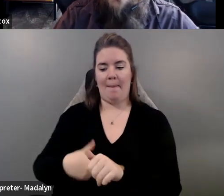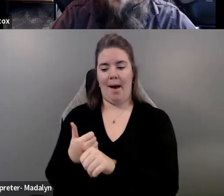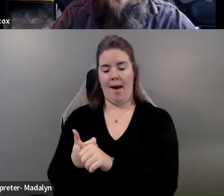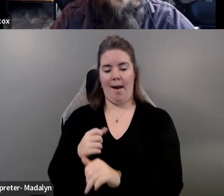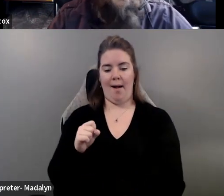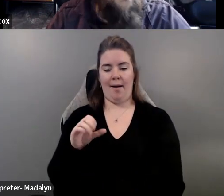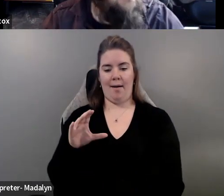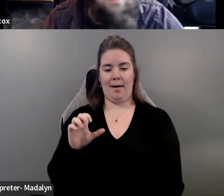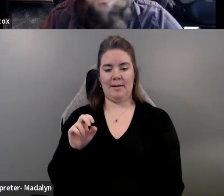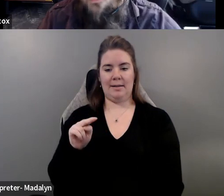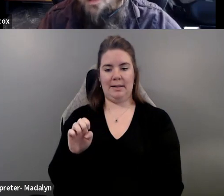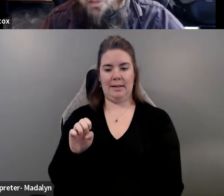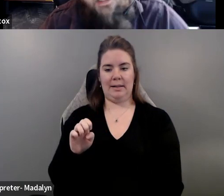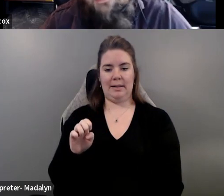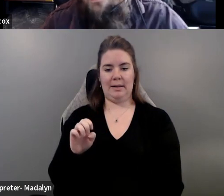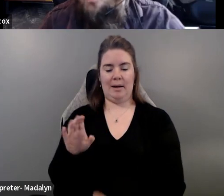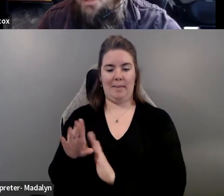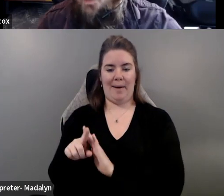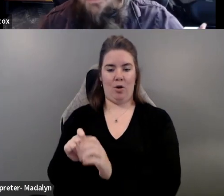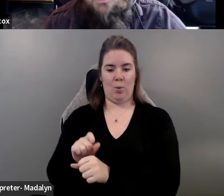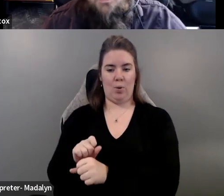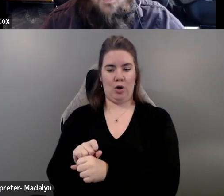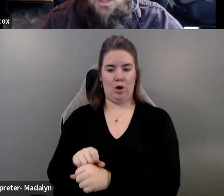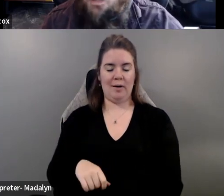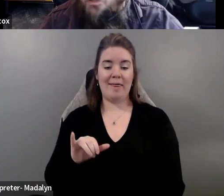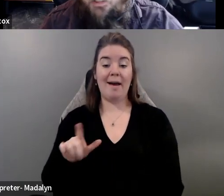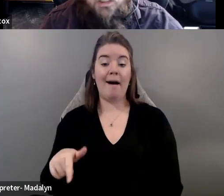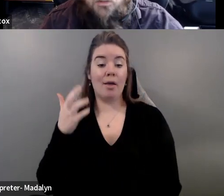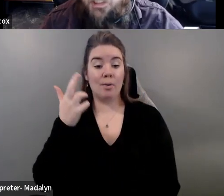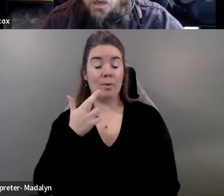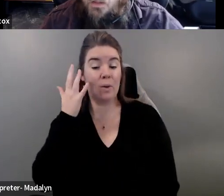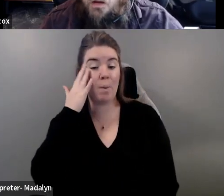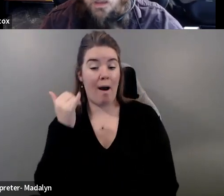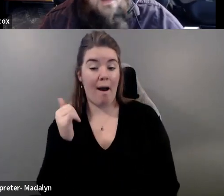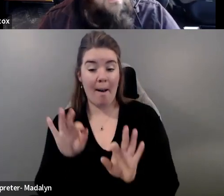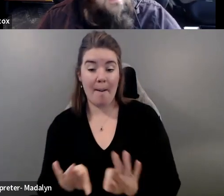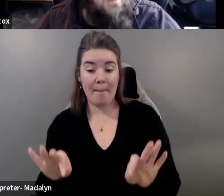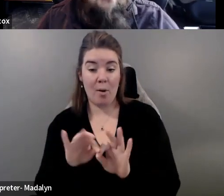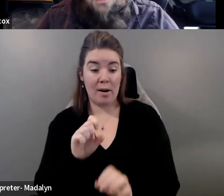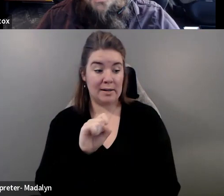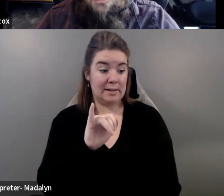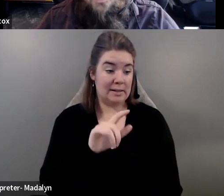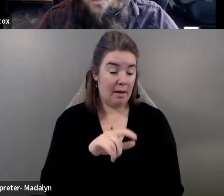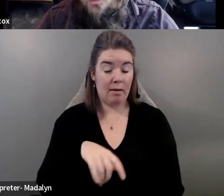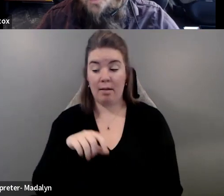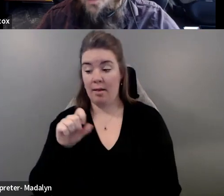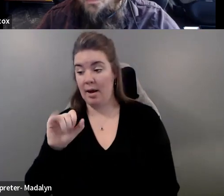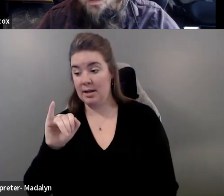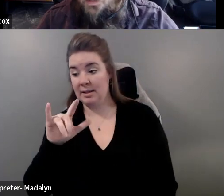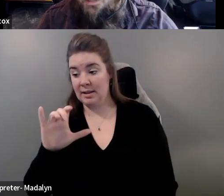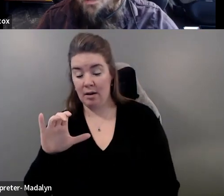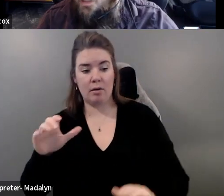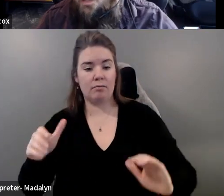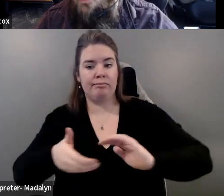And so sometimes when this is another reason why it's really important that SILs and SILCs get along. If there's a program